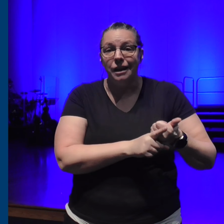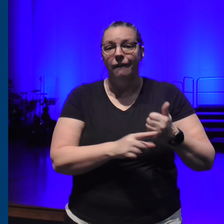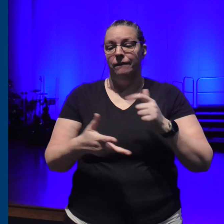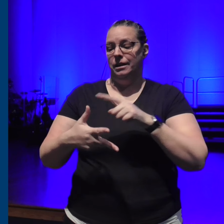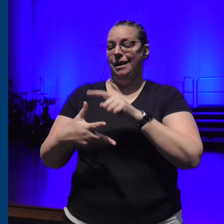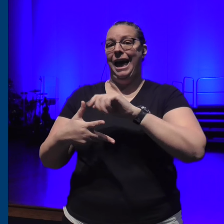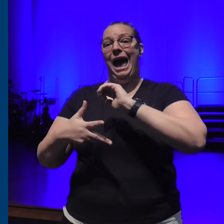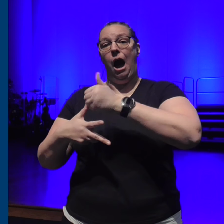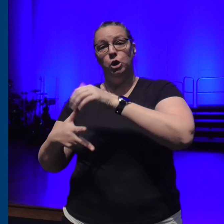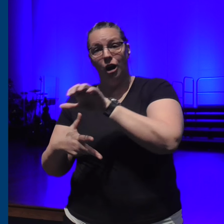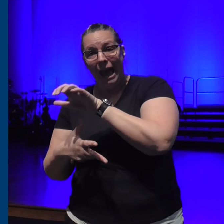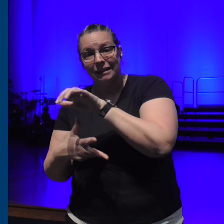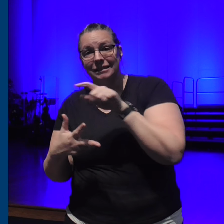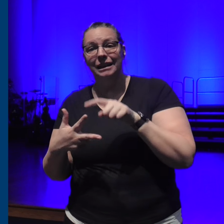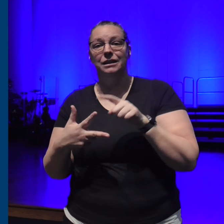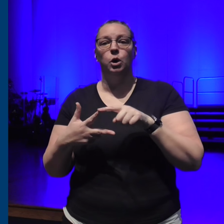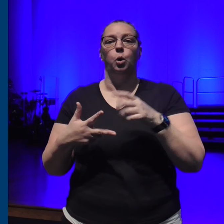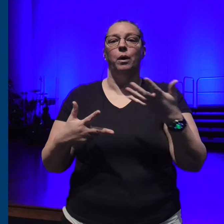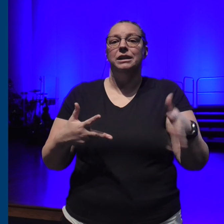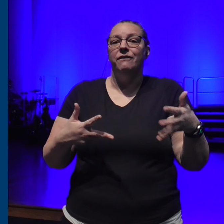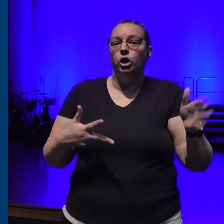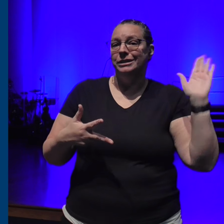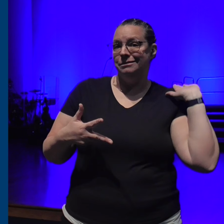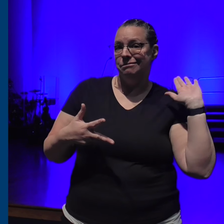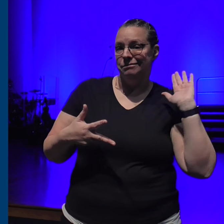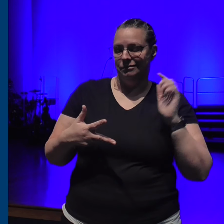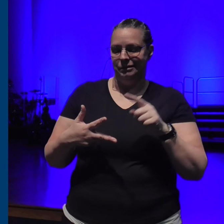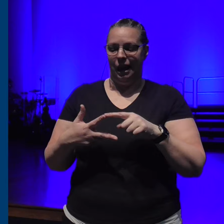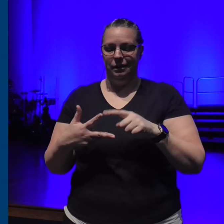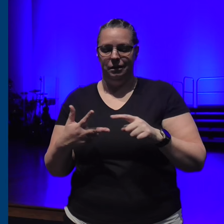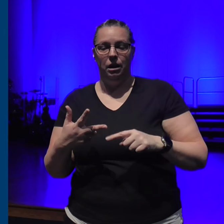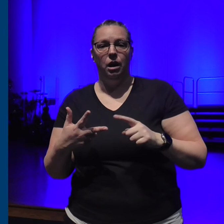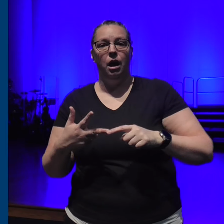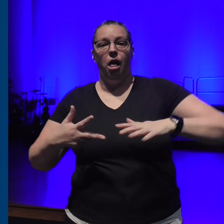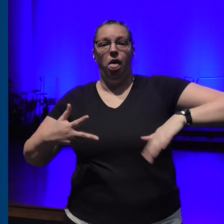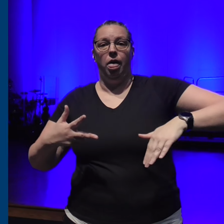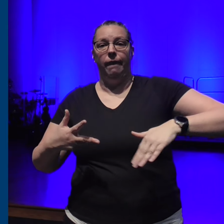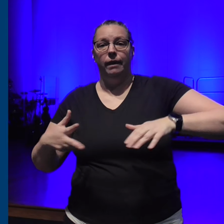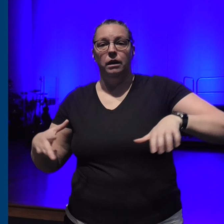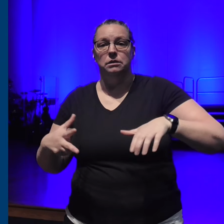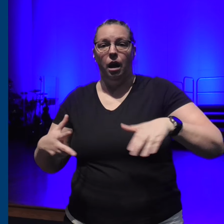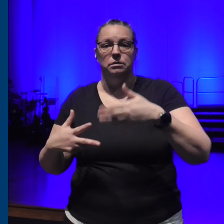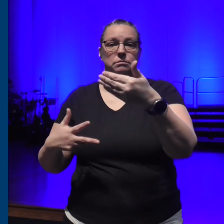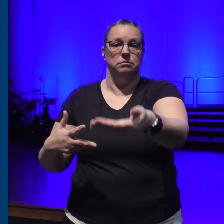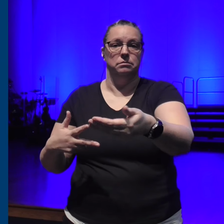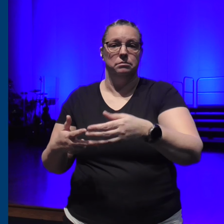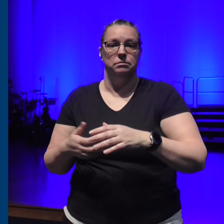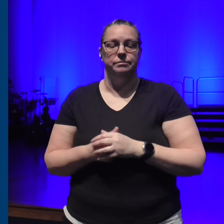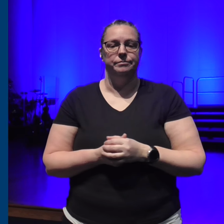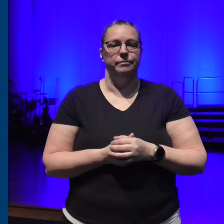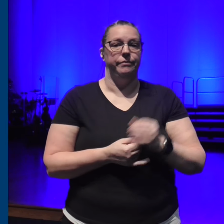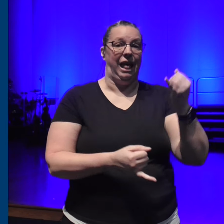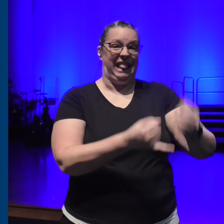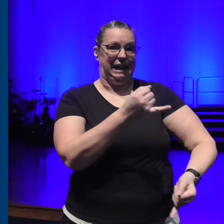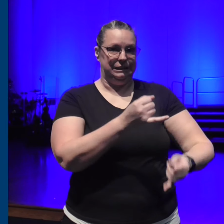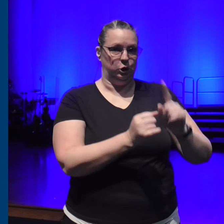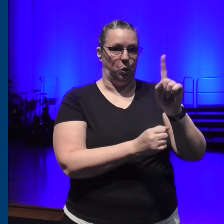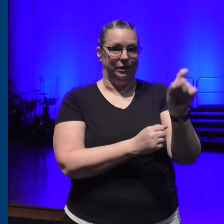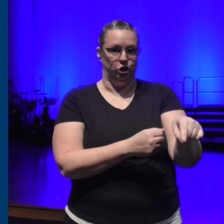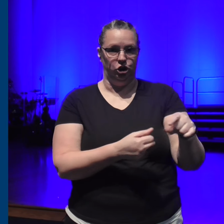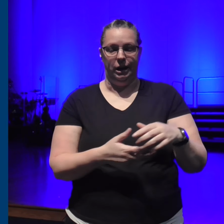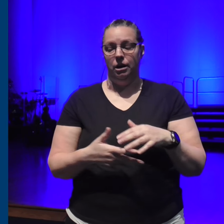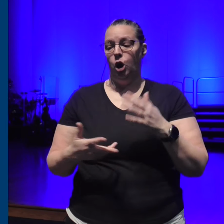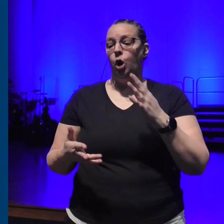acting, 2, what you've done, or 3, what you've yet to do? And lastly, what